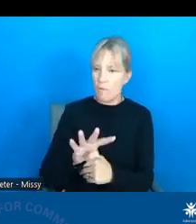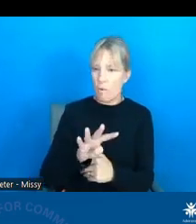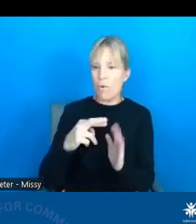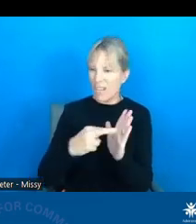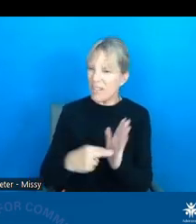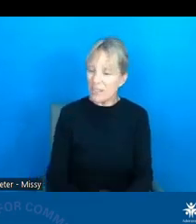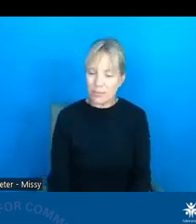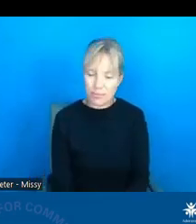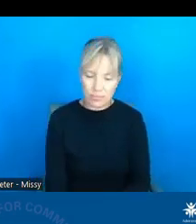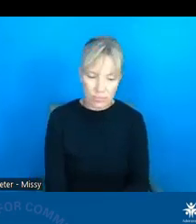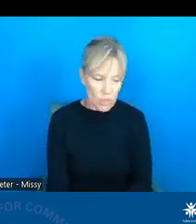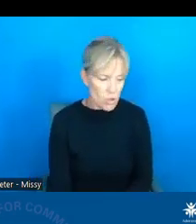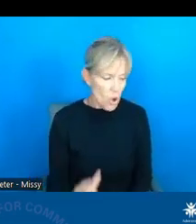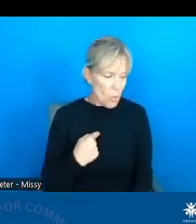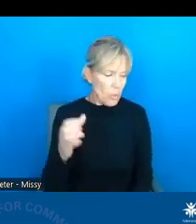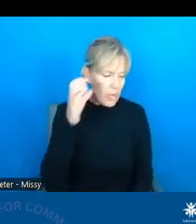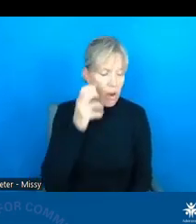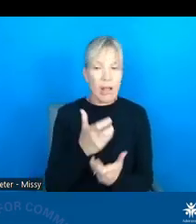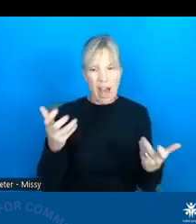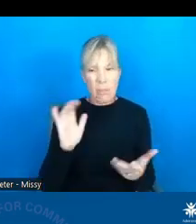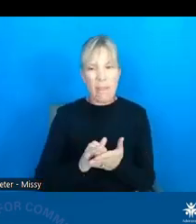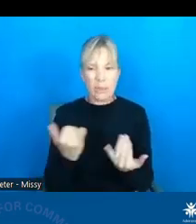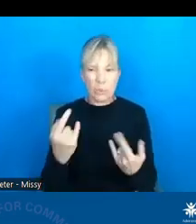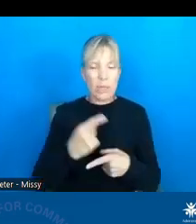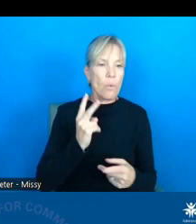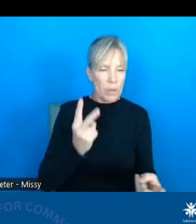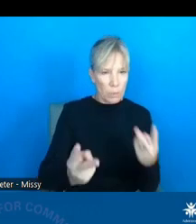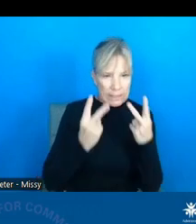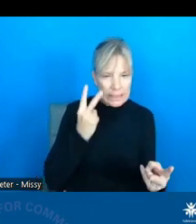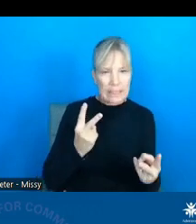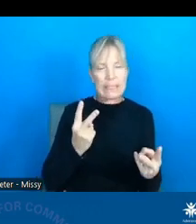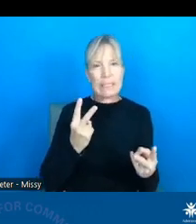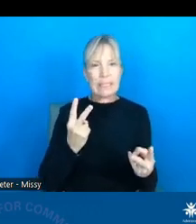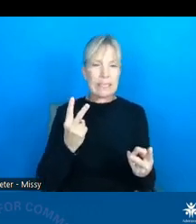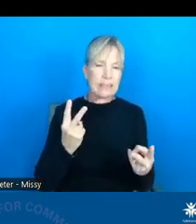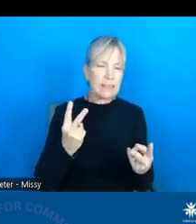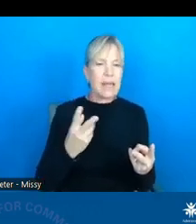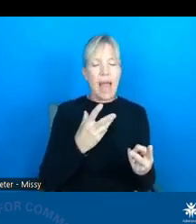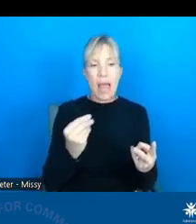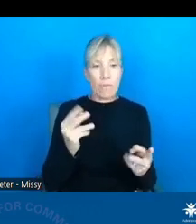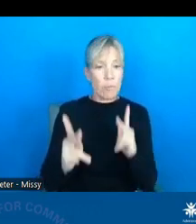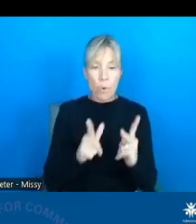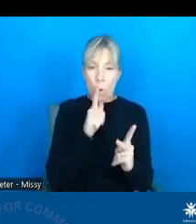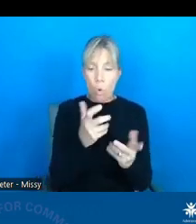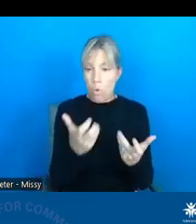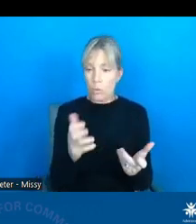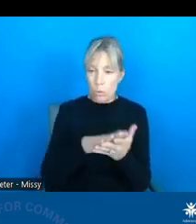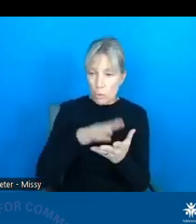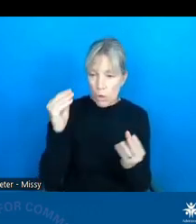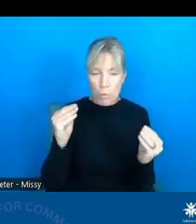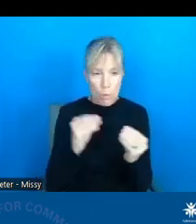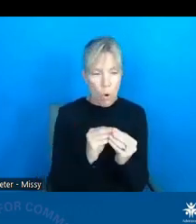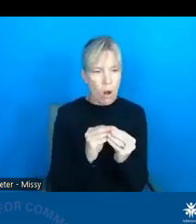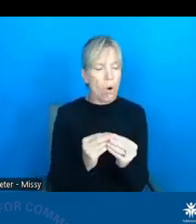regulations. We're going to hear a lot about that today. We're going to see a little bit about that. And for people who want to learn more, there